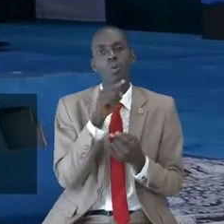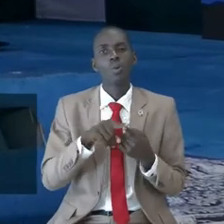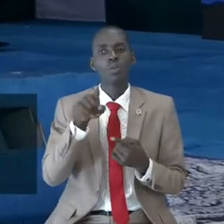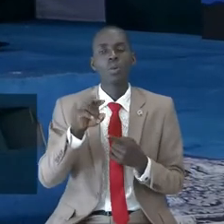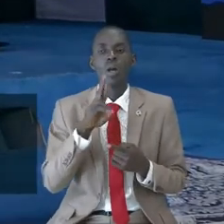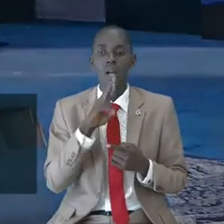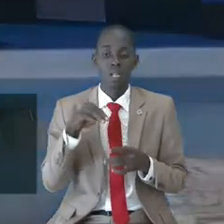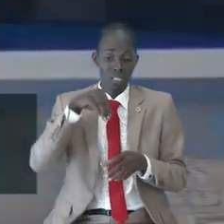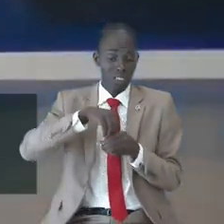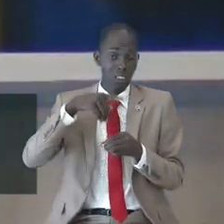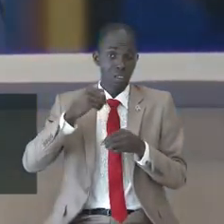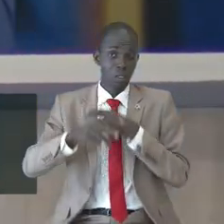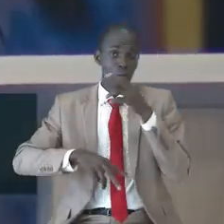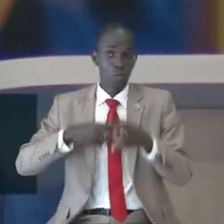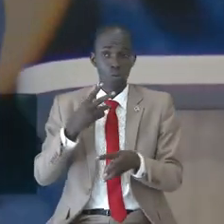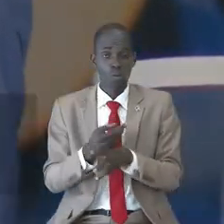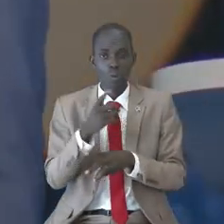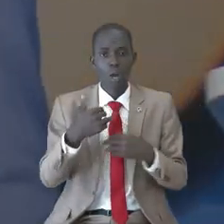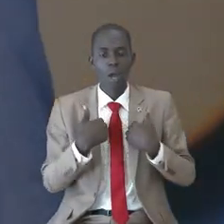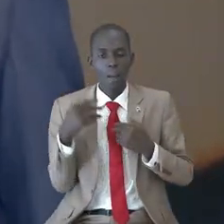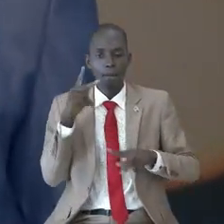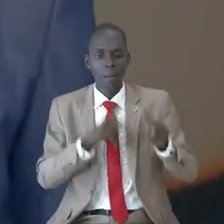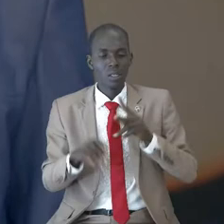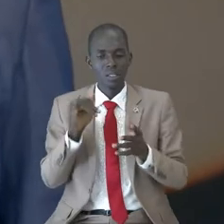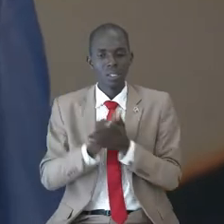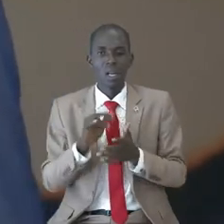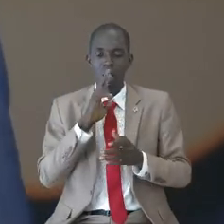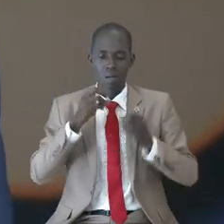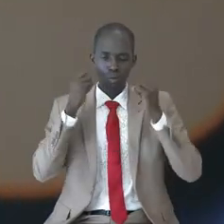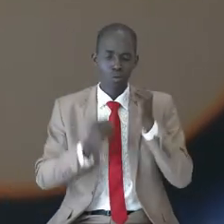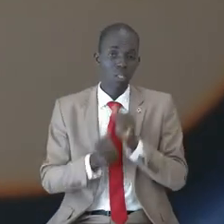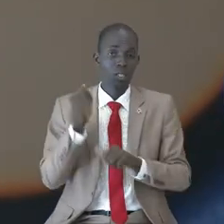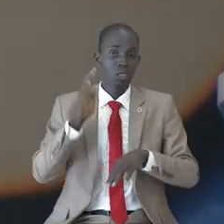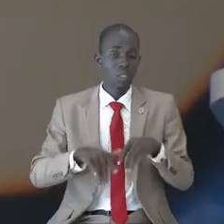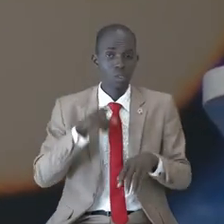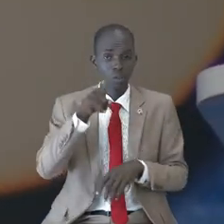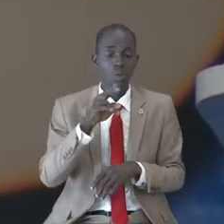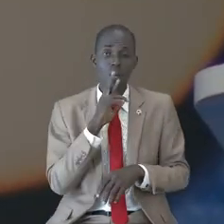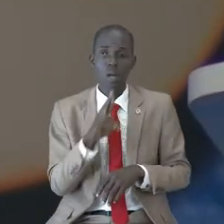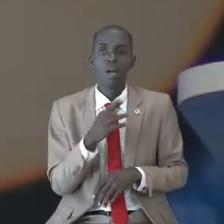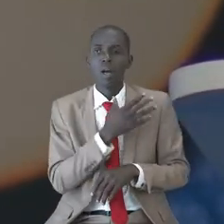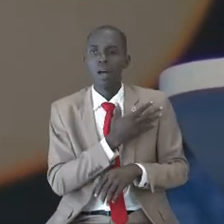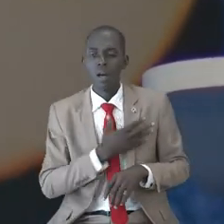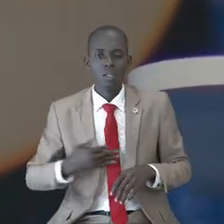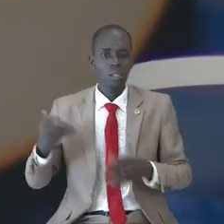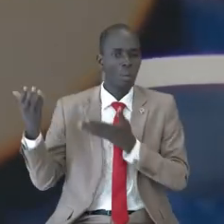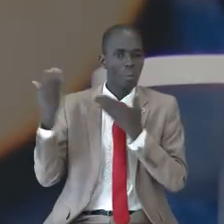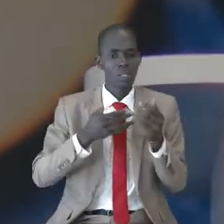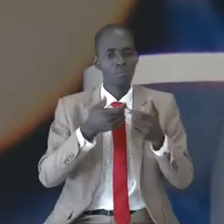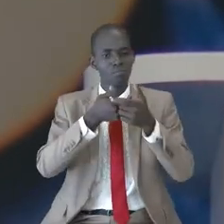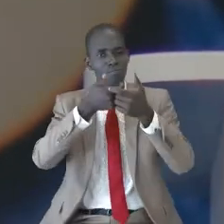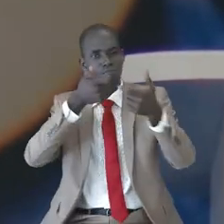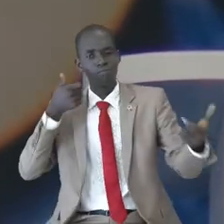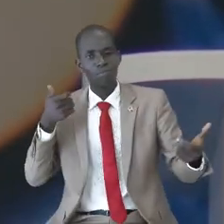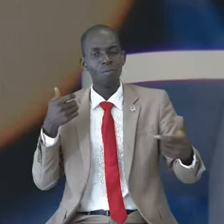society and then you have people who are stronger than you are, and they're shooting arrows and they're making